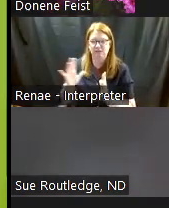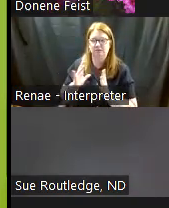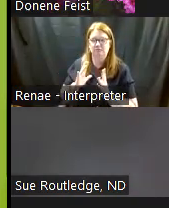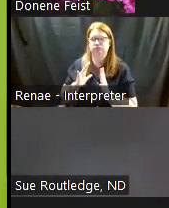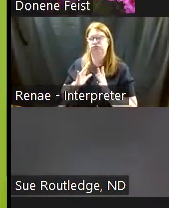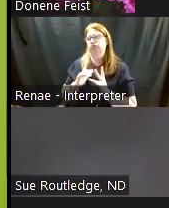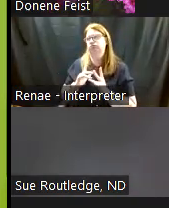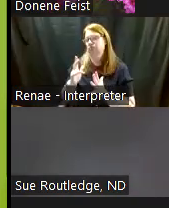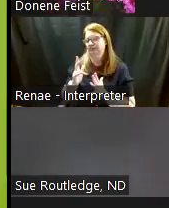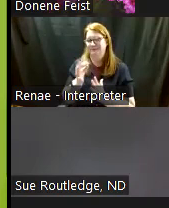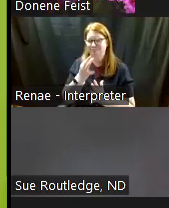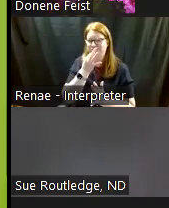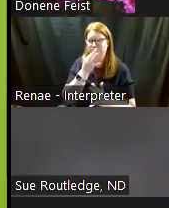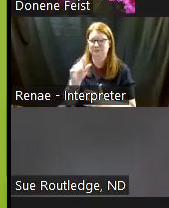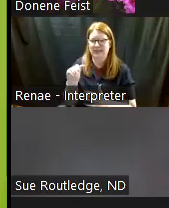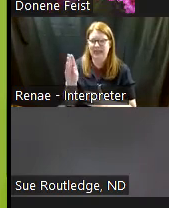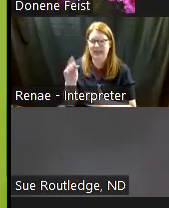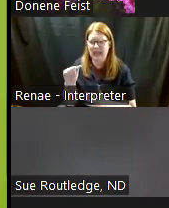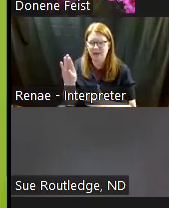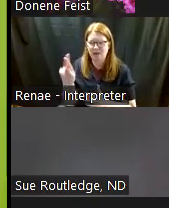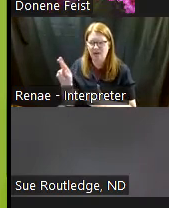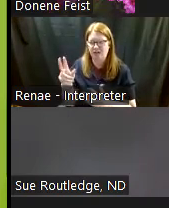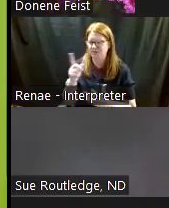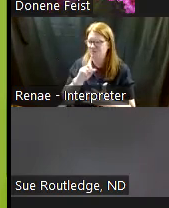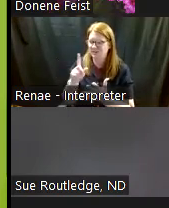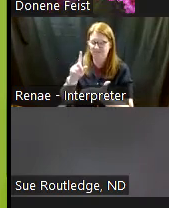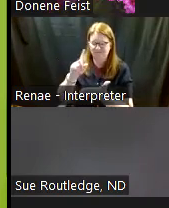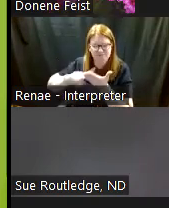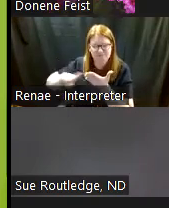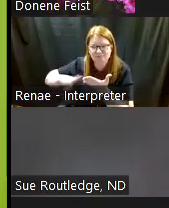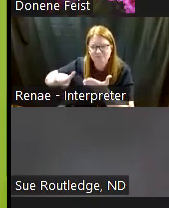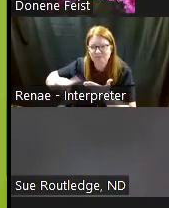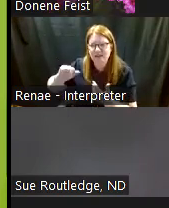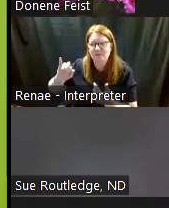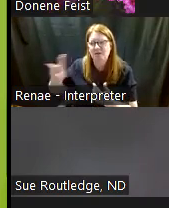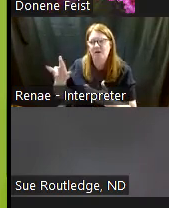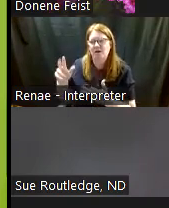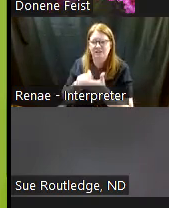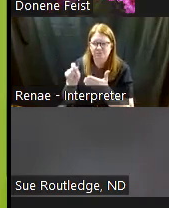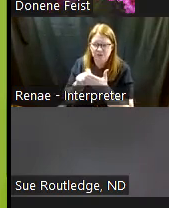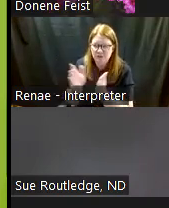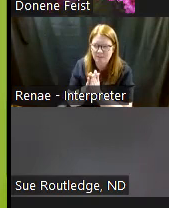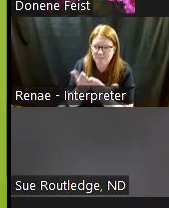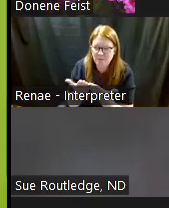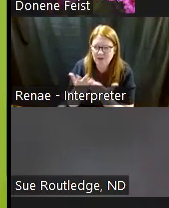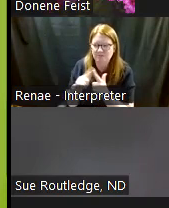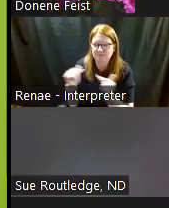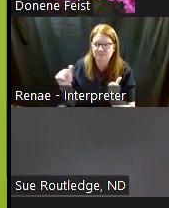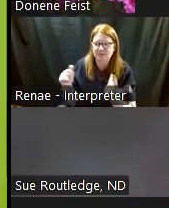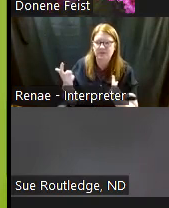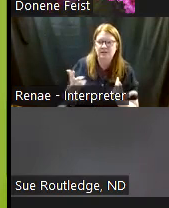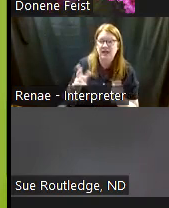leading ABR expert in our field and has done a lot of research on the ABR. He's wrote multiple textbooks on it. And anyway, I use his